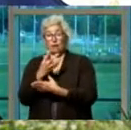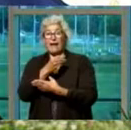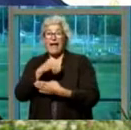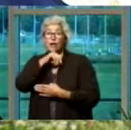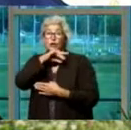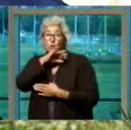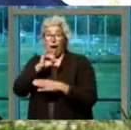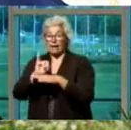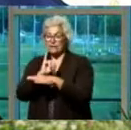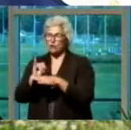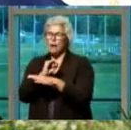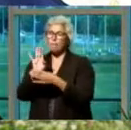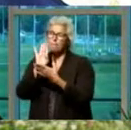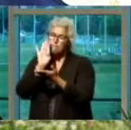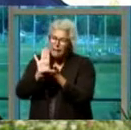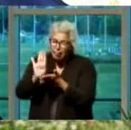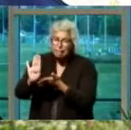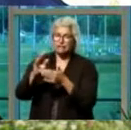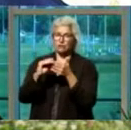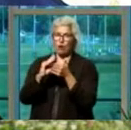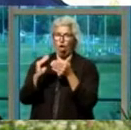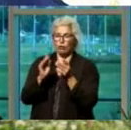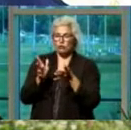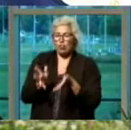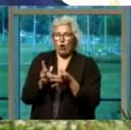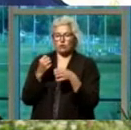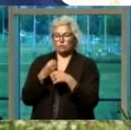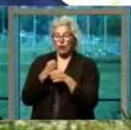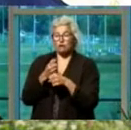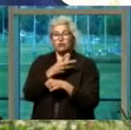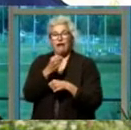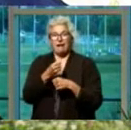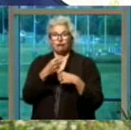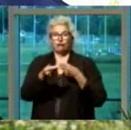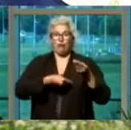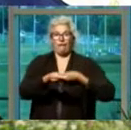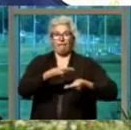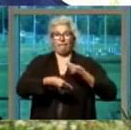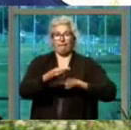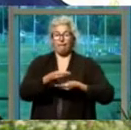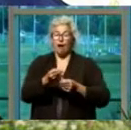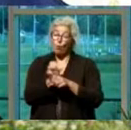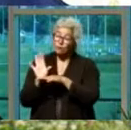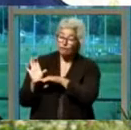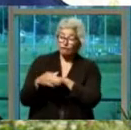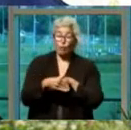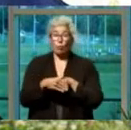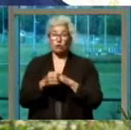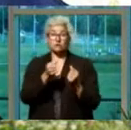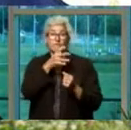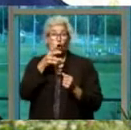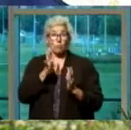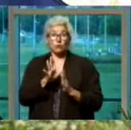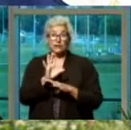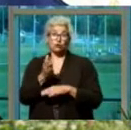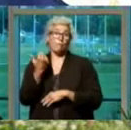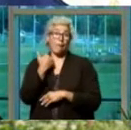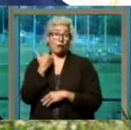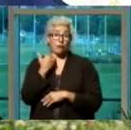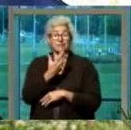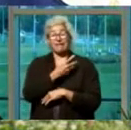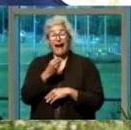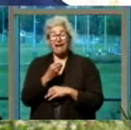cause billions of dollars in lost production and in trade. It would force many farmers into bankruptcy and